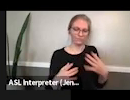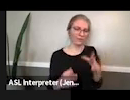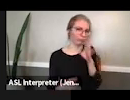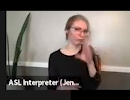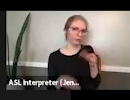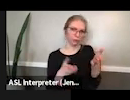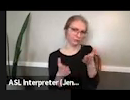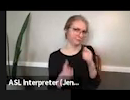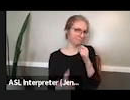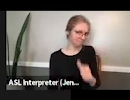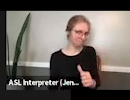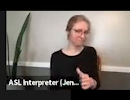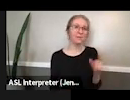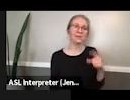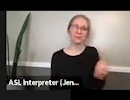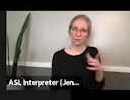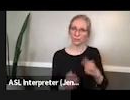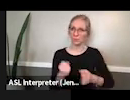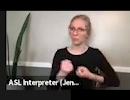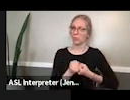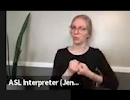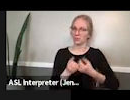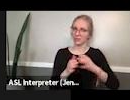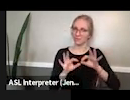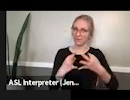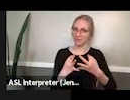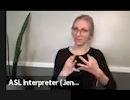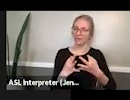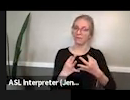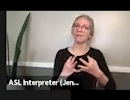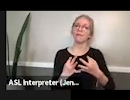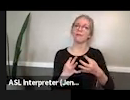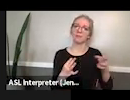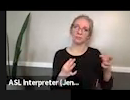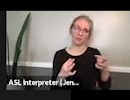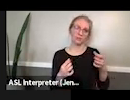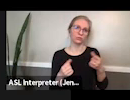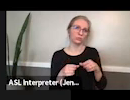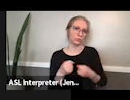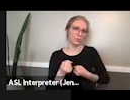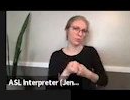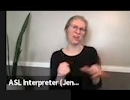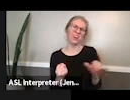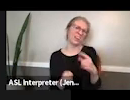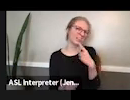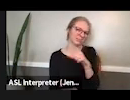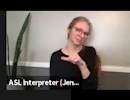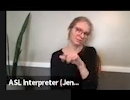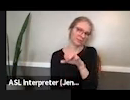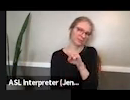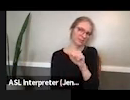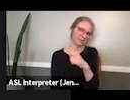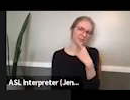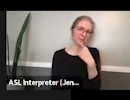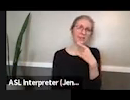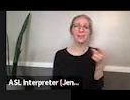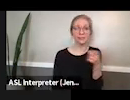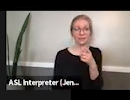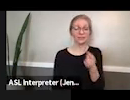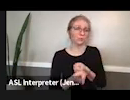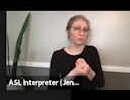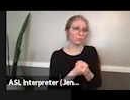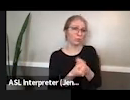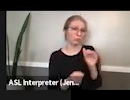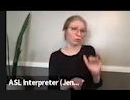the family. They support the child through the family channel, as Lisa explained. They support the child through support for the